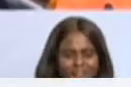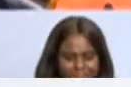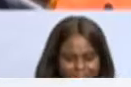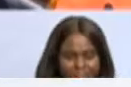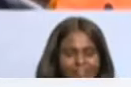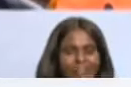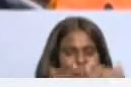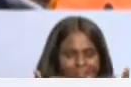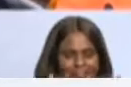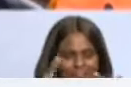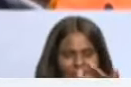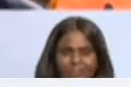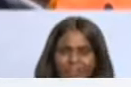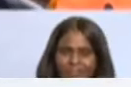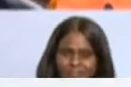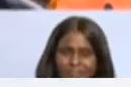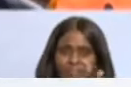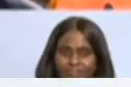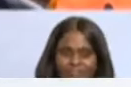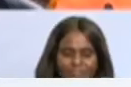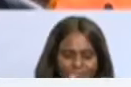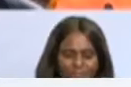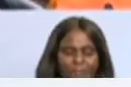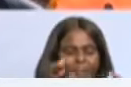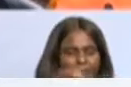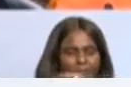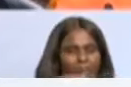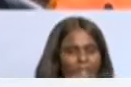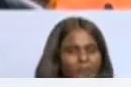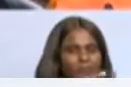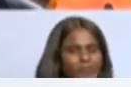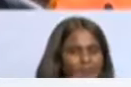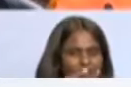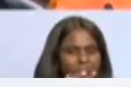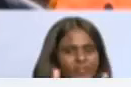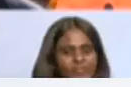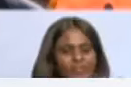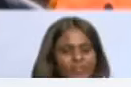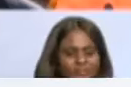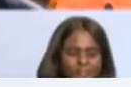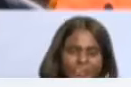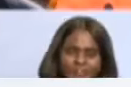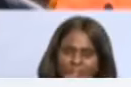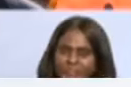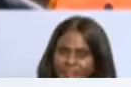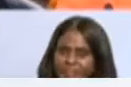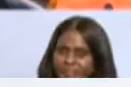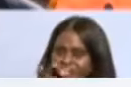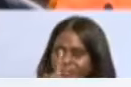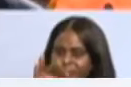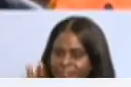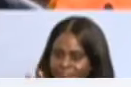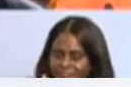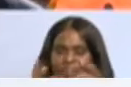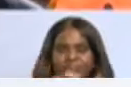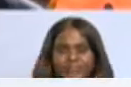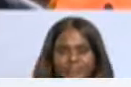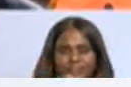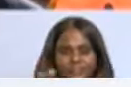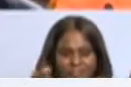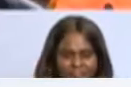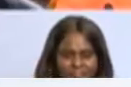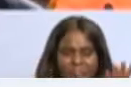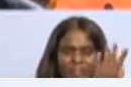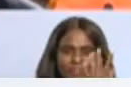providing empowerment funds in form of grants and loans under the Constituent Development Fund. This